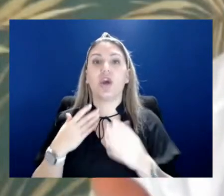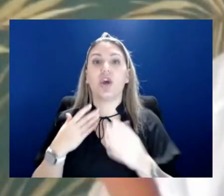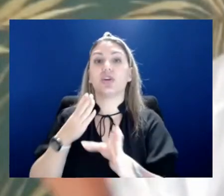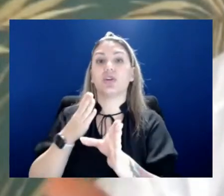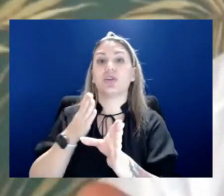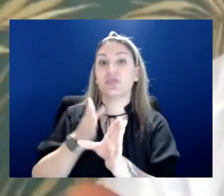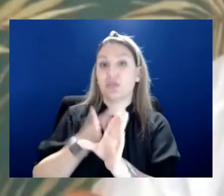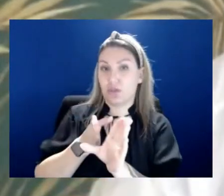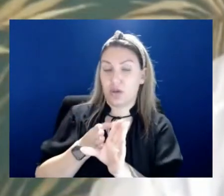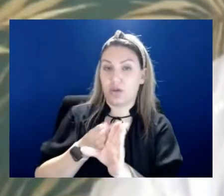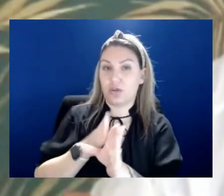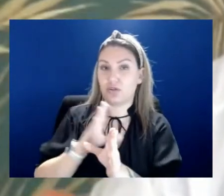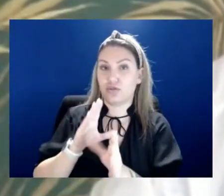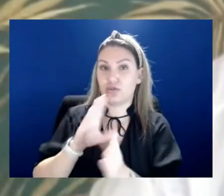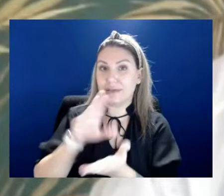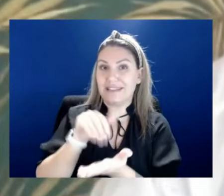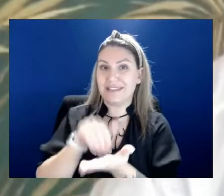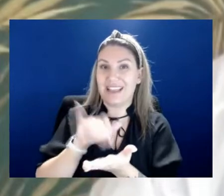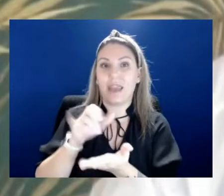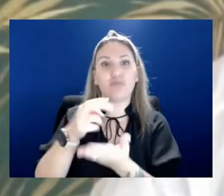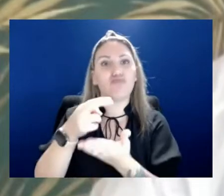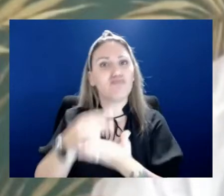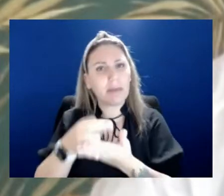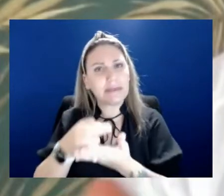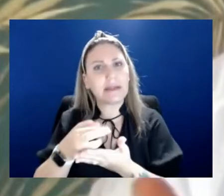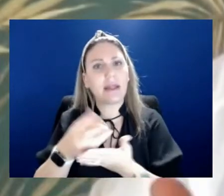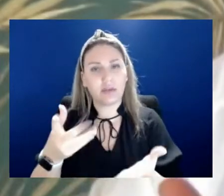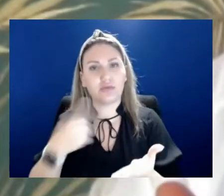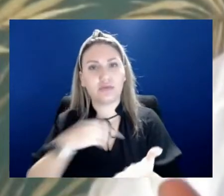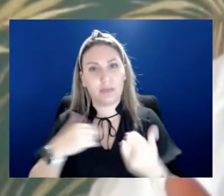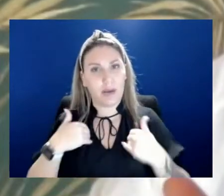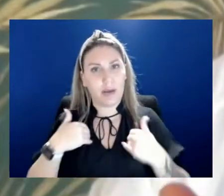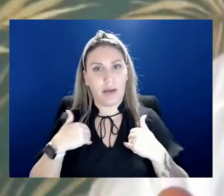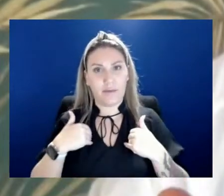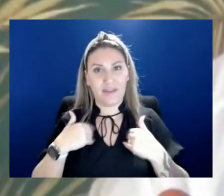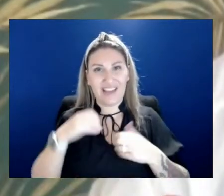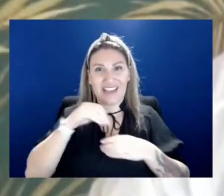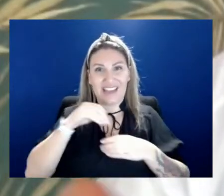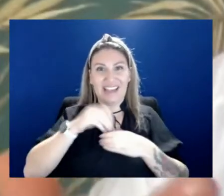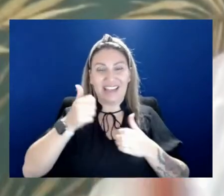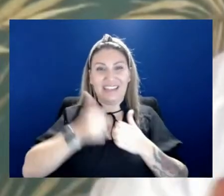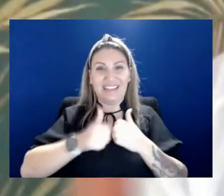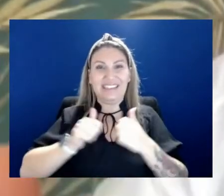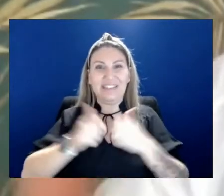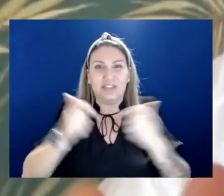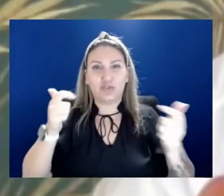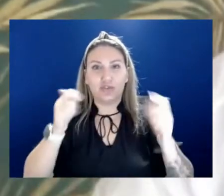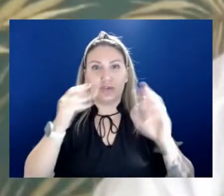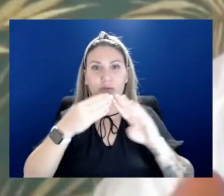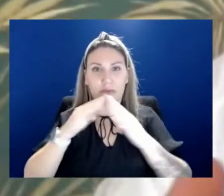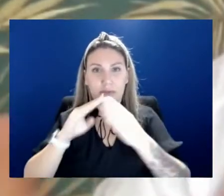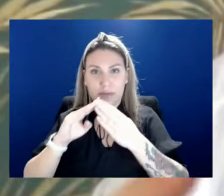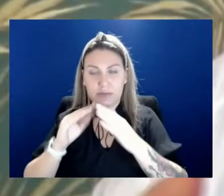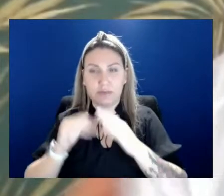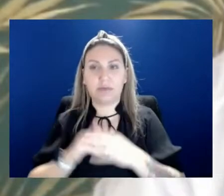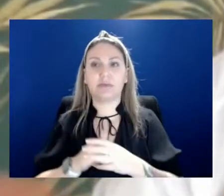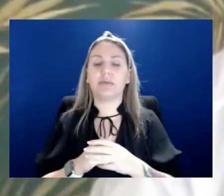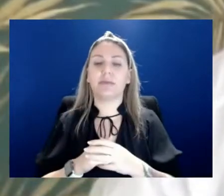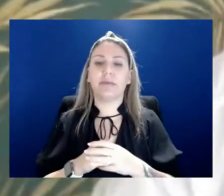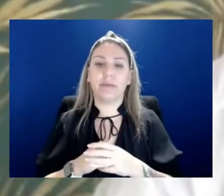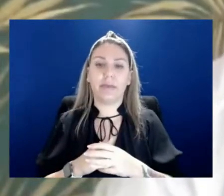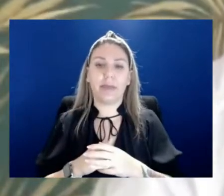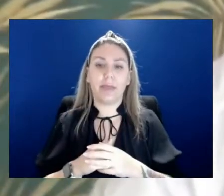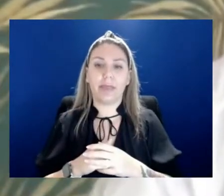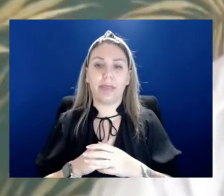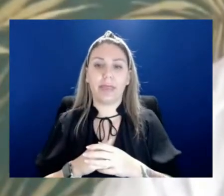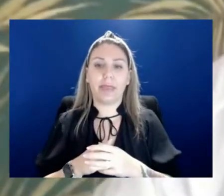center, like rehabilitation, psychological rehabilitation in each big city where we come and pay